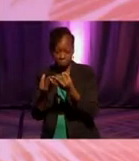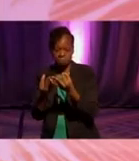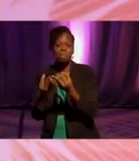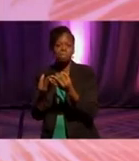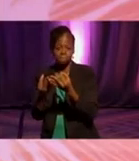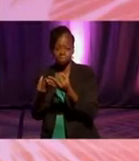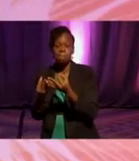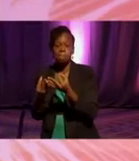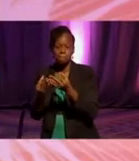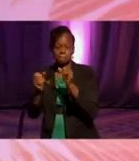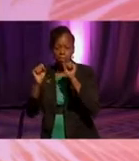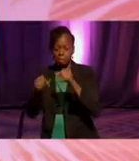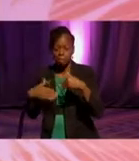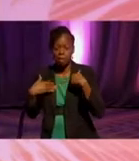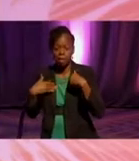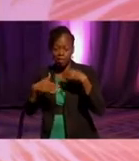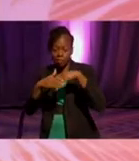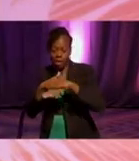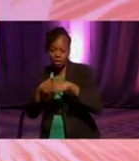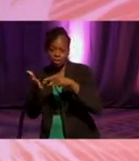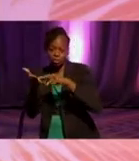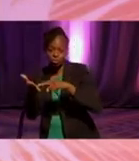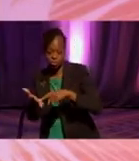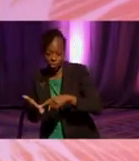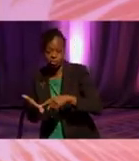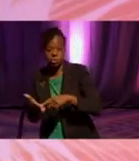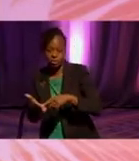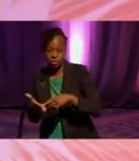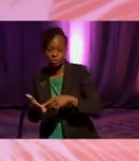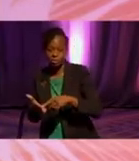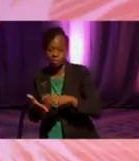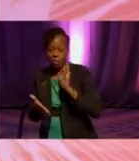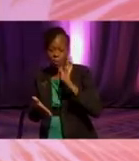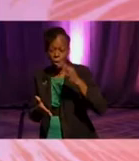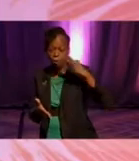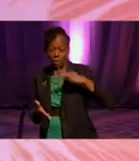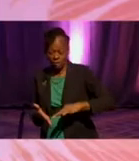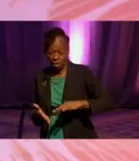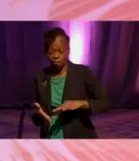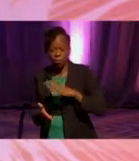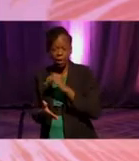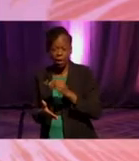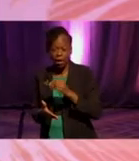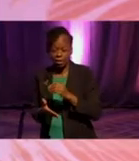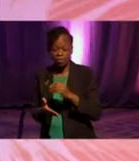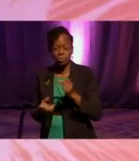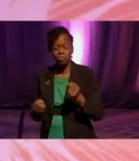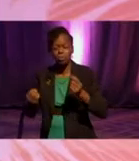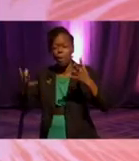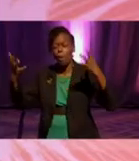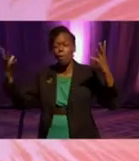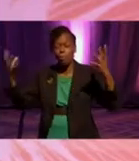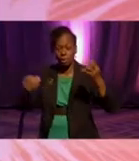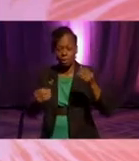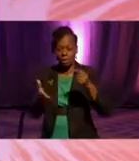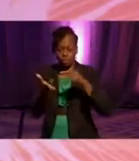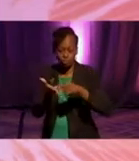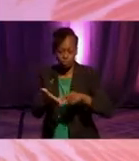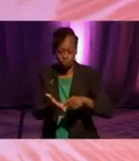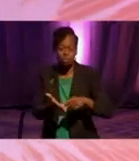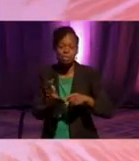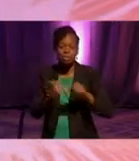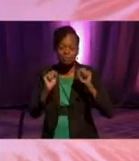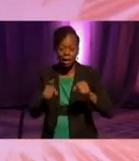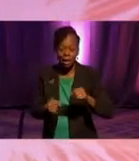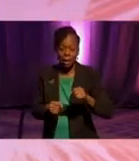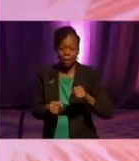that these resources are available to you. And they're vast resources that can be